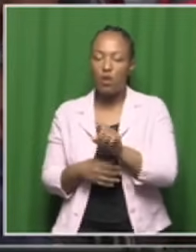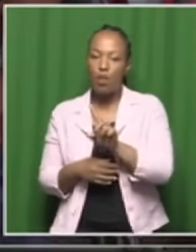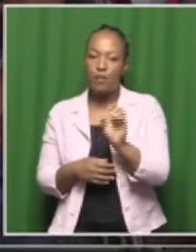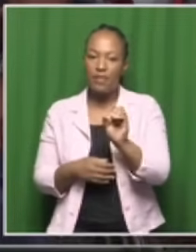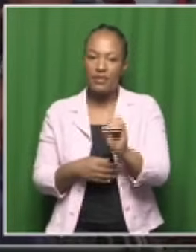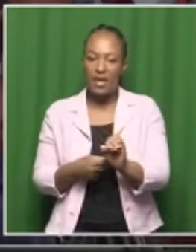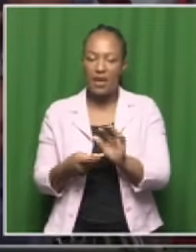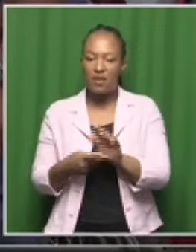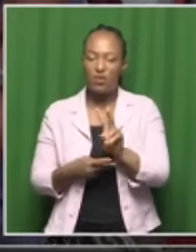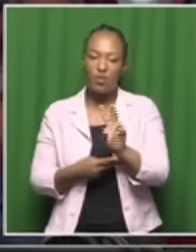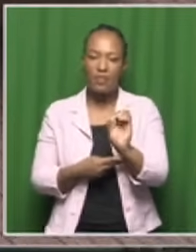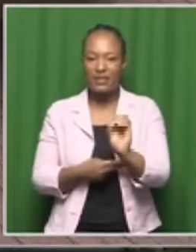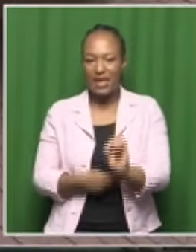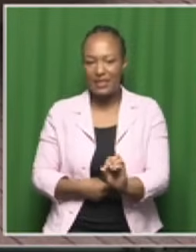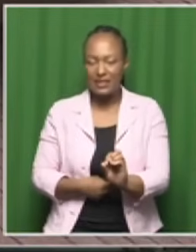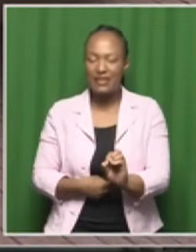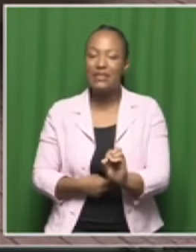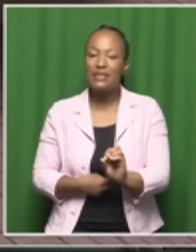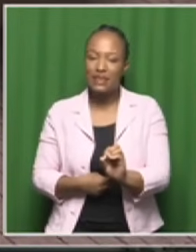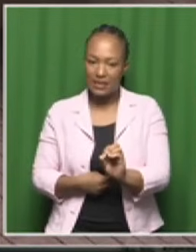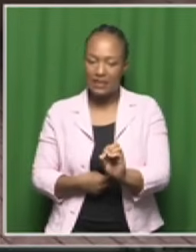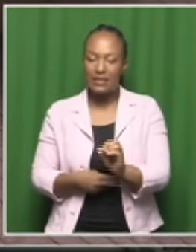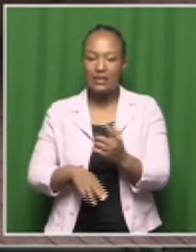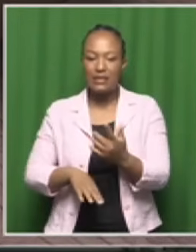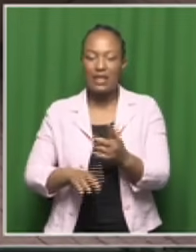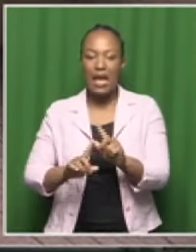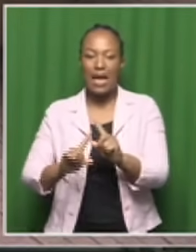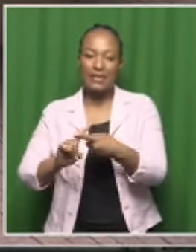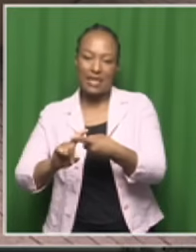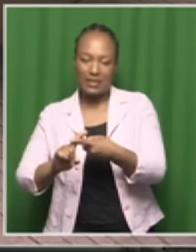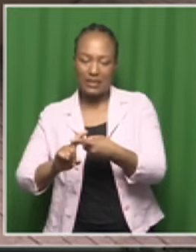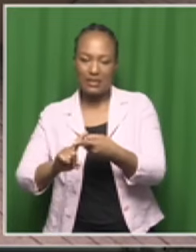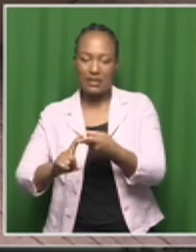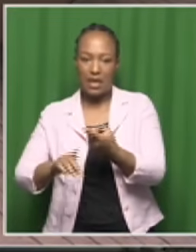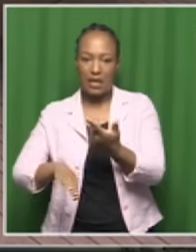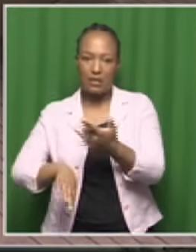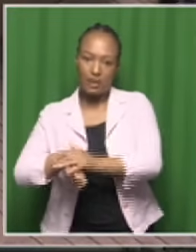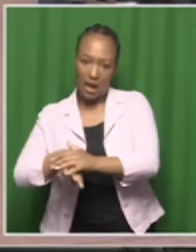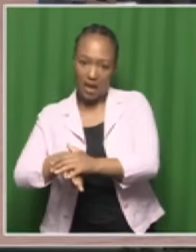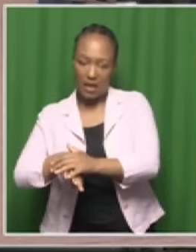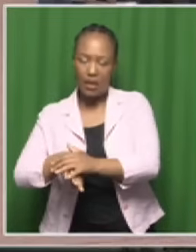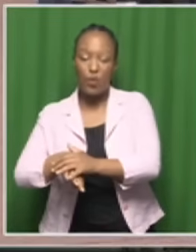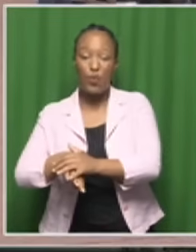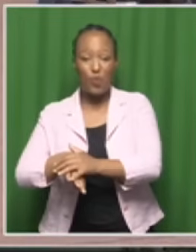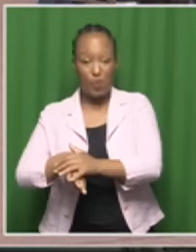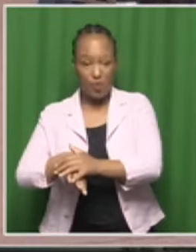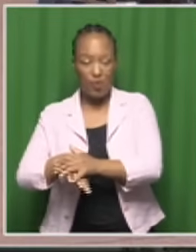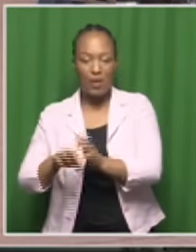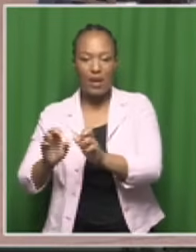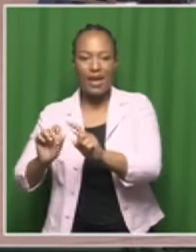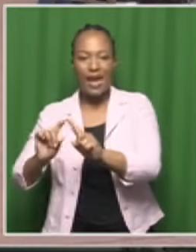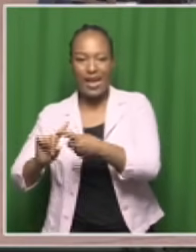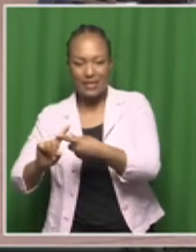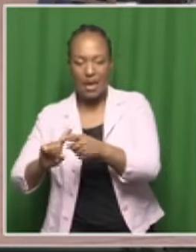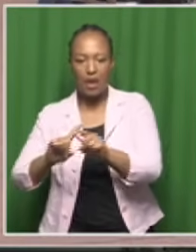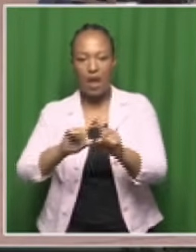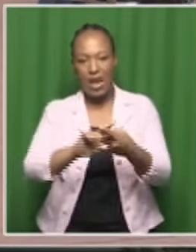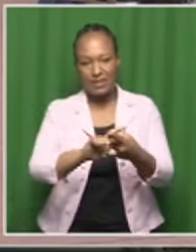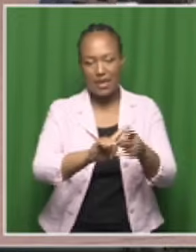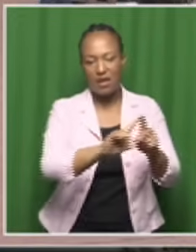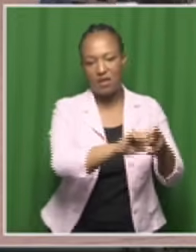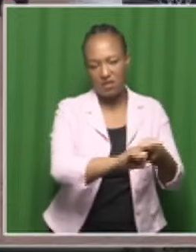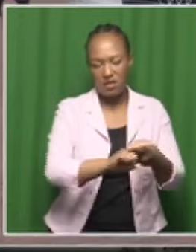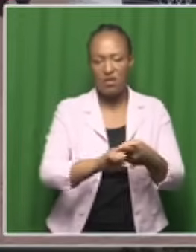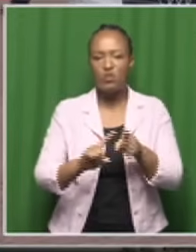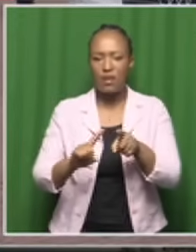reduction in road fatalities is unfortunately not enough. Every accident that happens on the road that could have been prevented is an accident